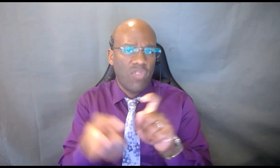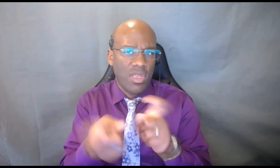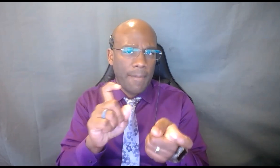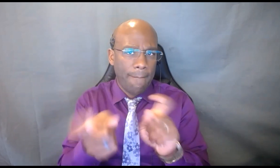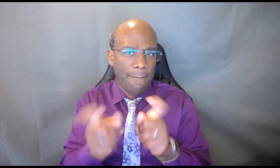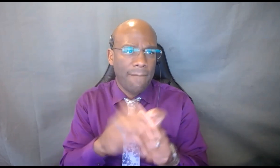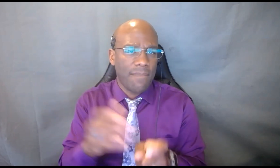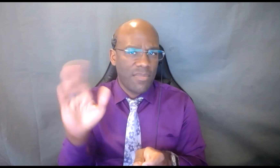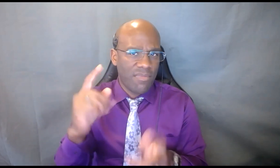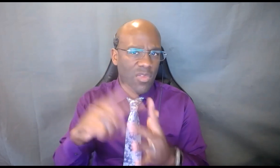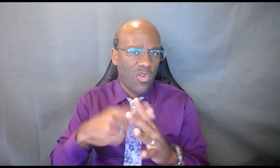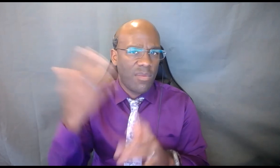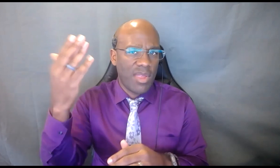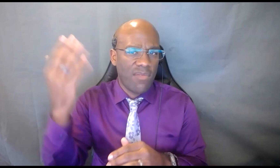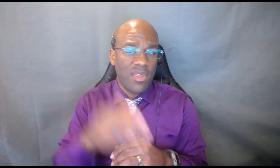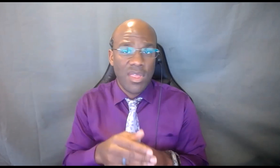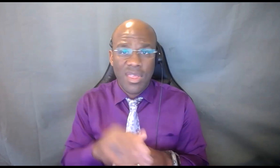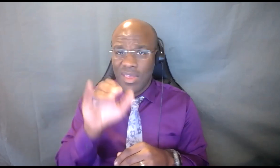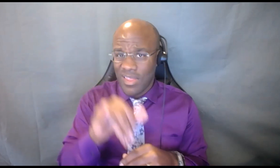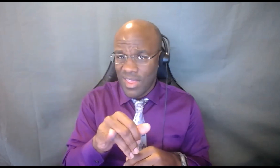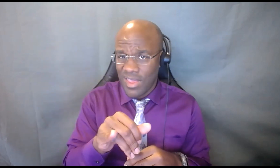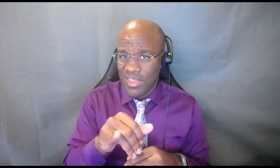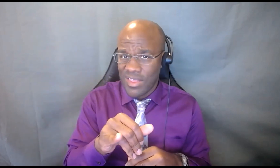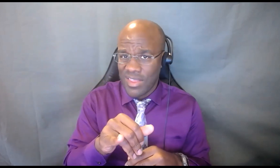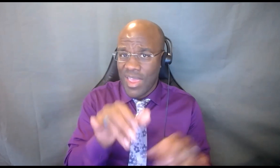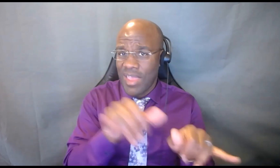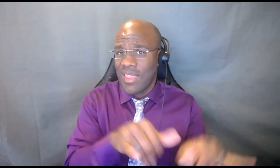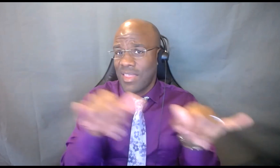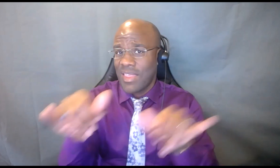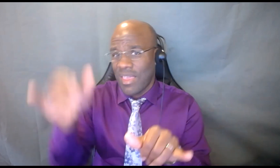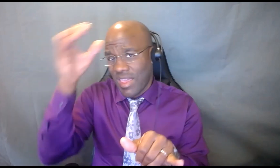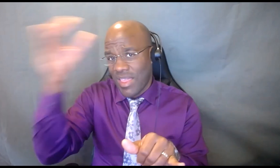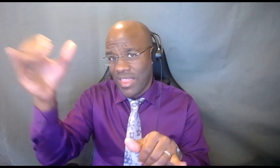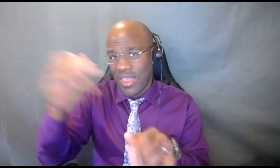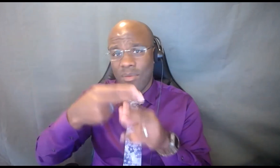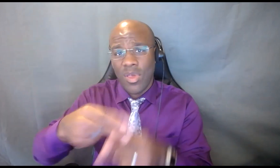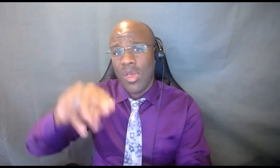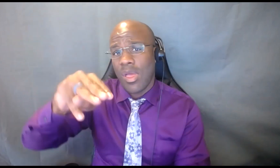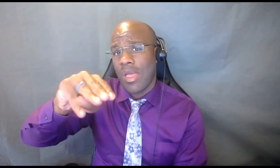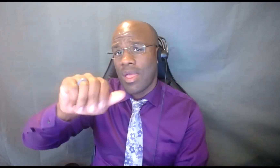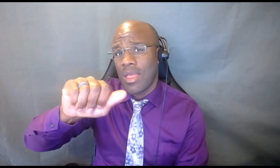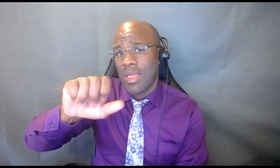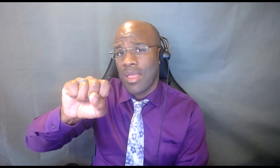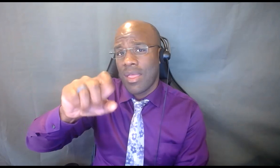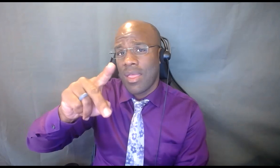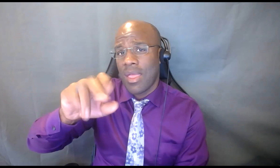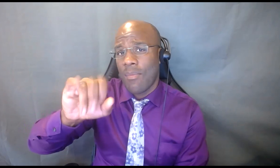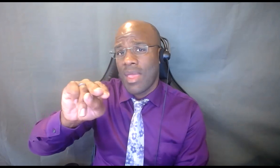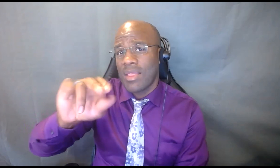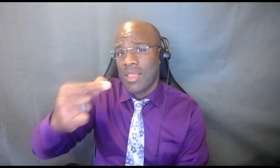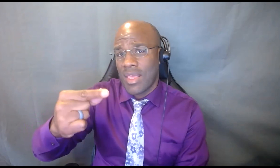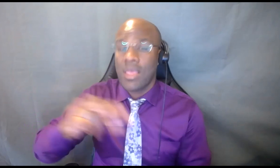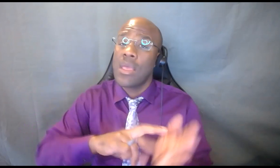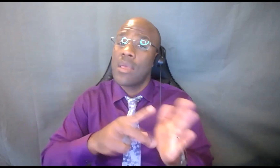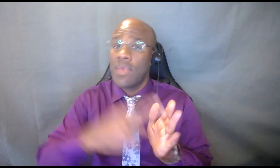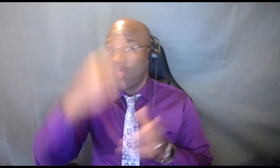say that is similar to the concept of masking, where autistic people hide their autistic traits to gain acceptance from